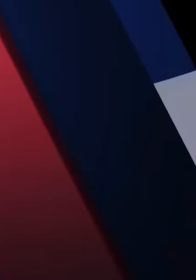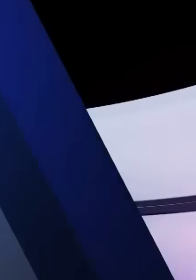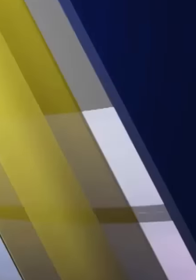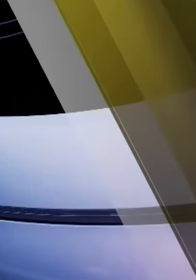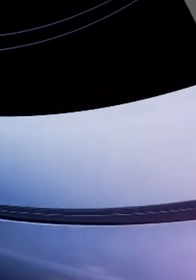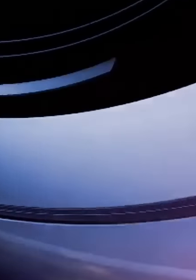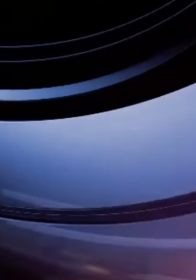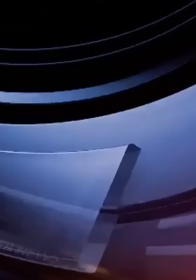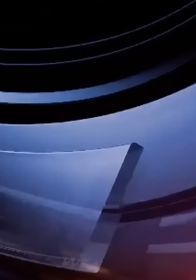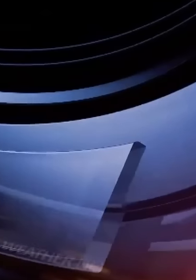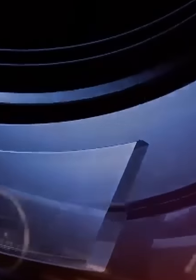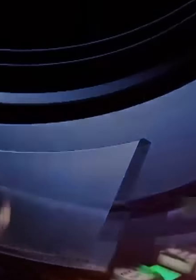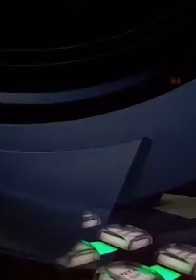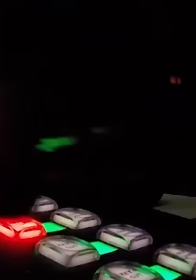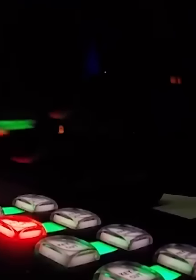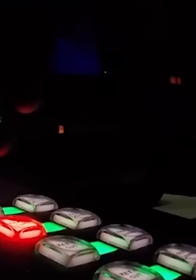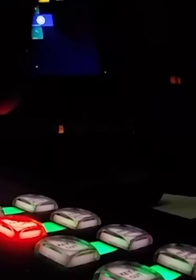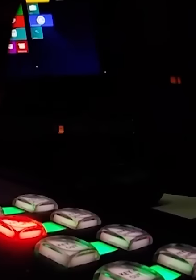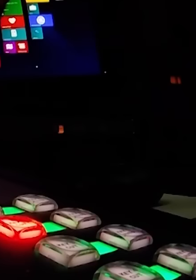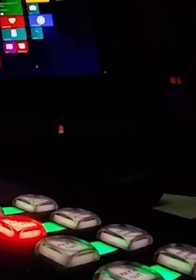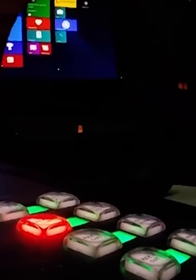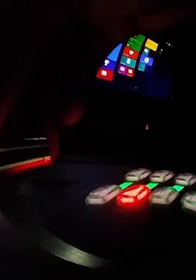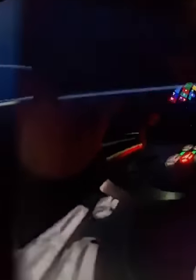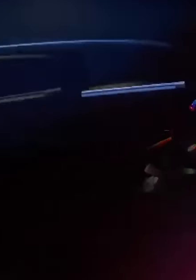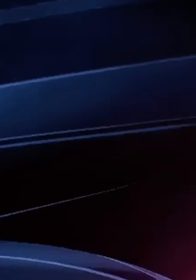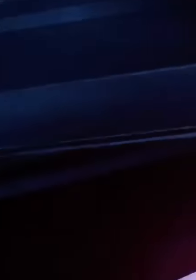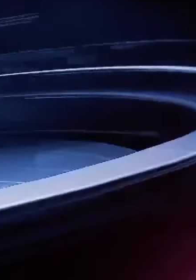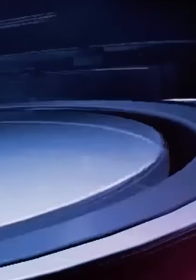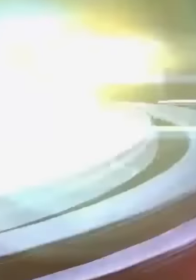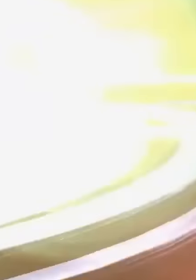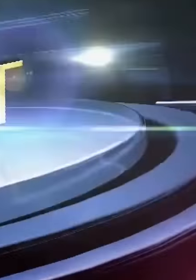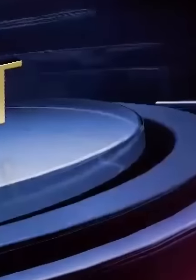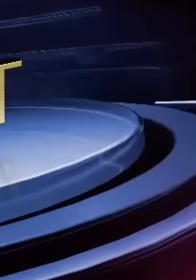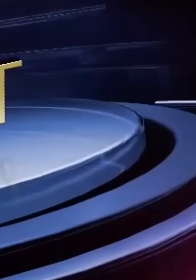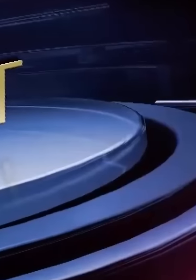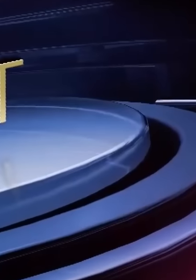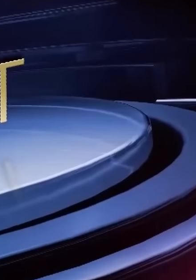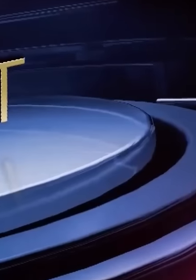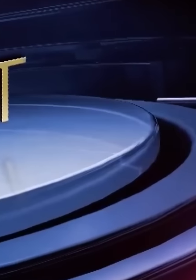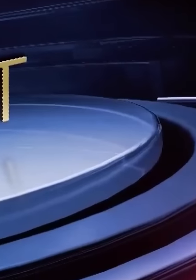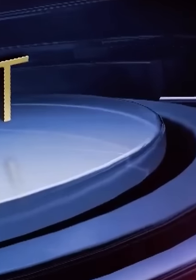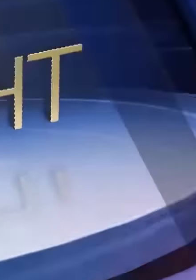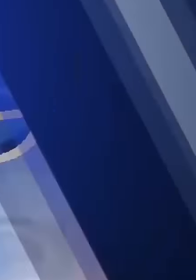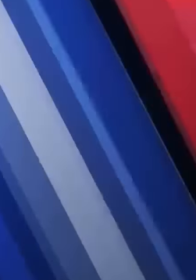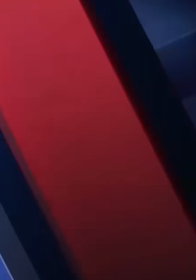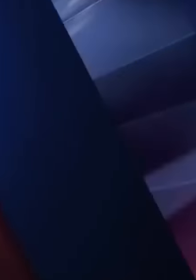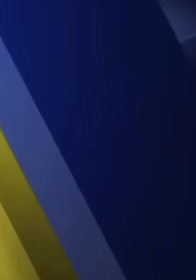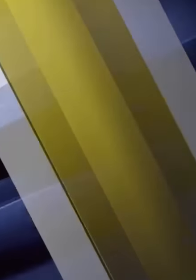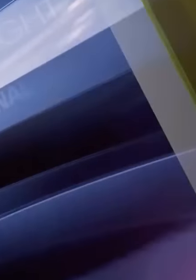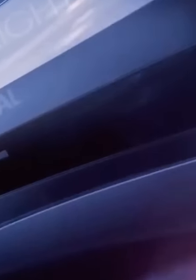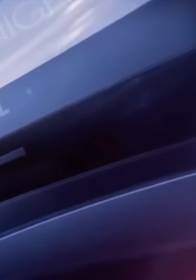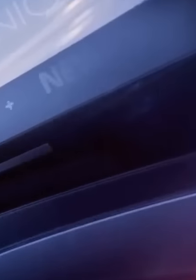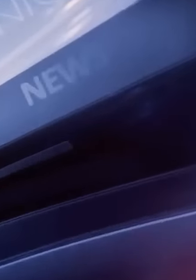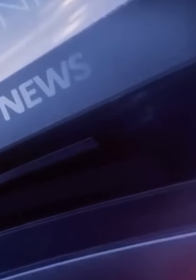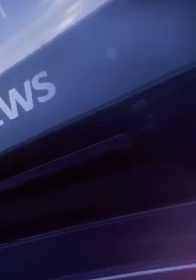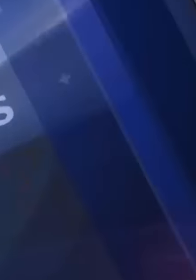Broadcasting from our studios in the Pine St. Michael, this is CBC NewsNight, starting now.